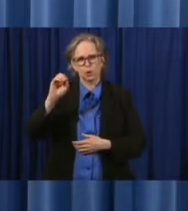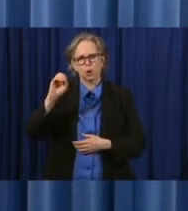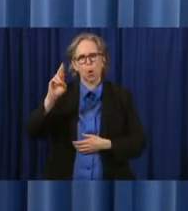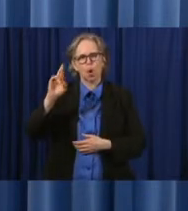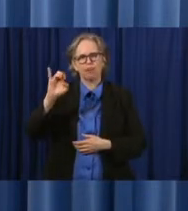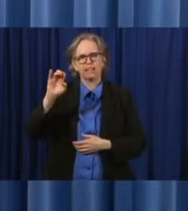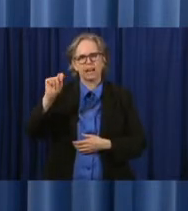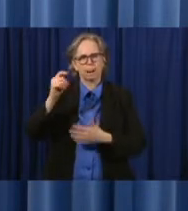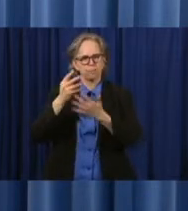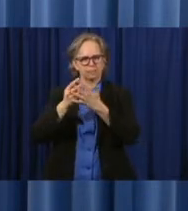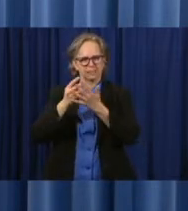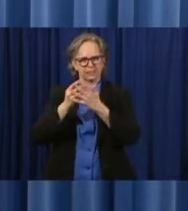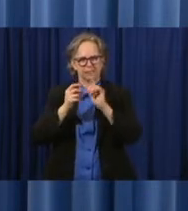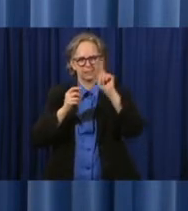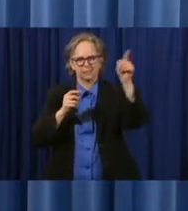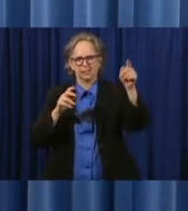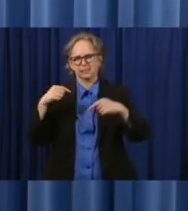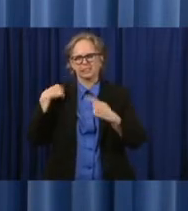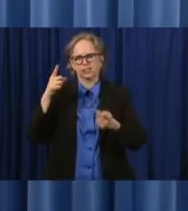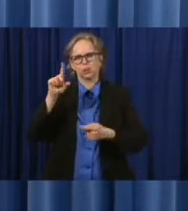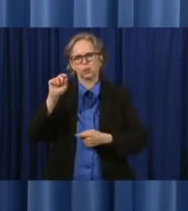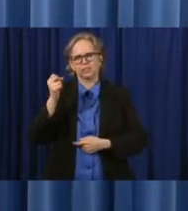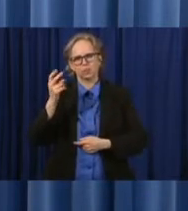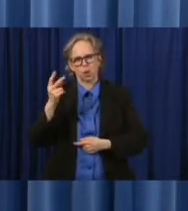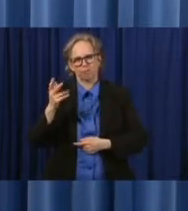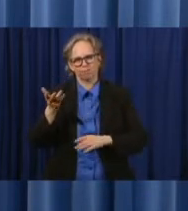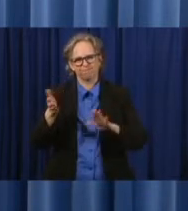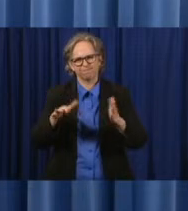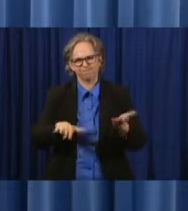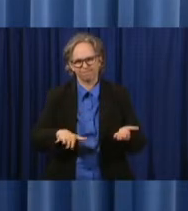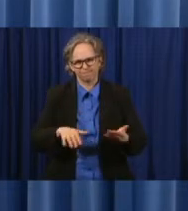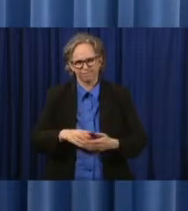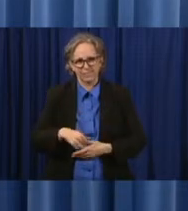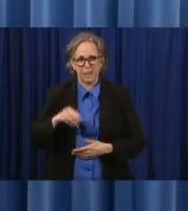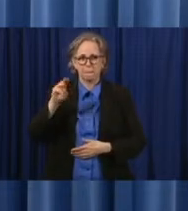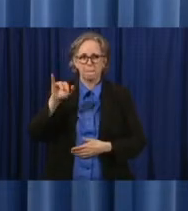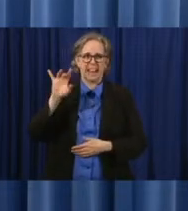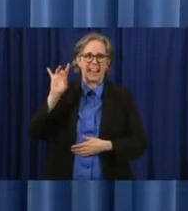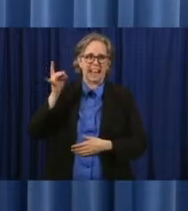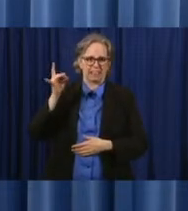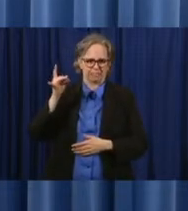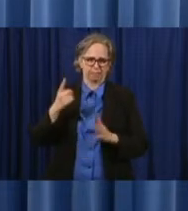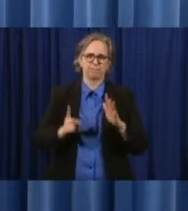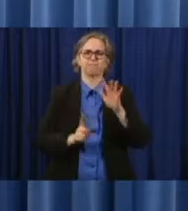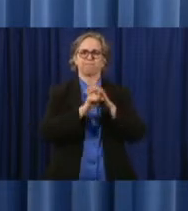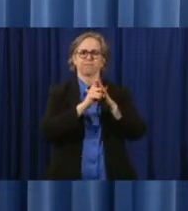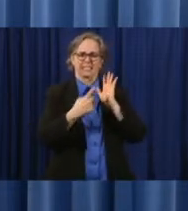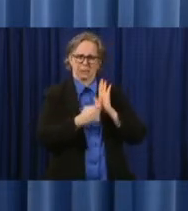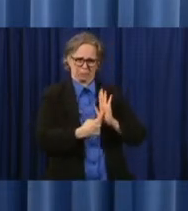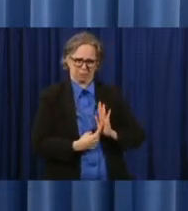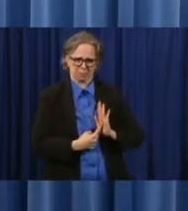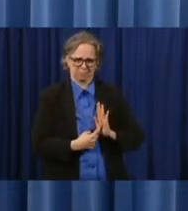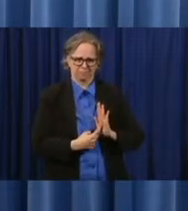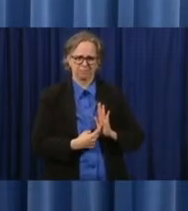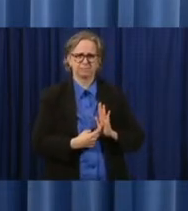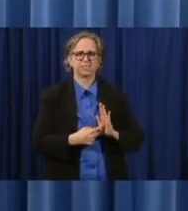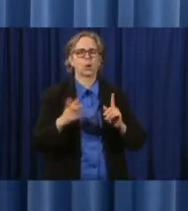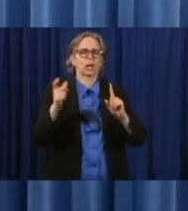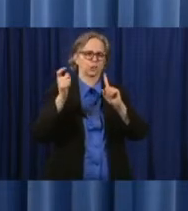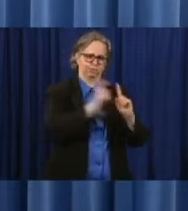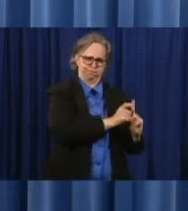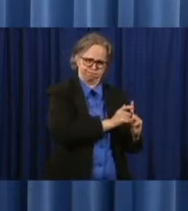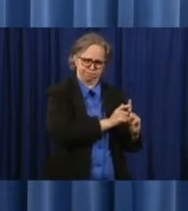been off work since May 8th after showing symptoms of COVID-19. He subsequently tested positive. He was